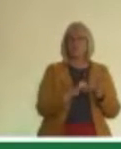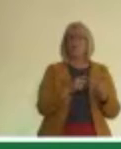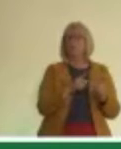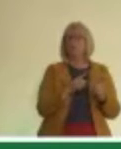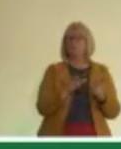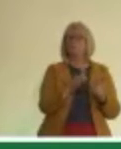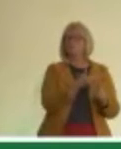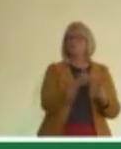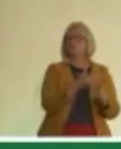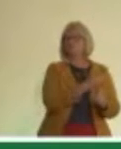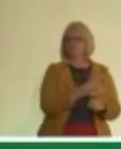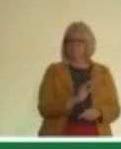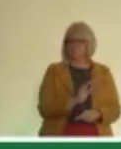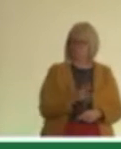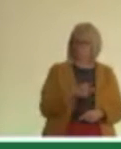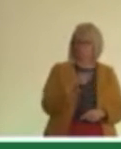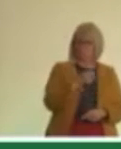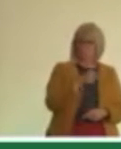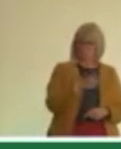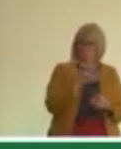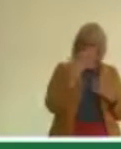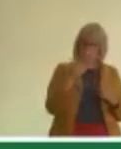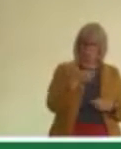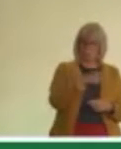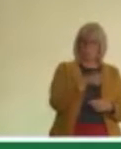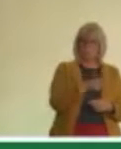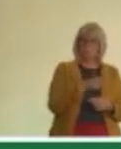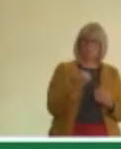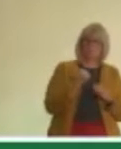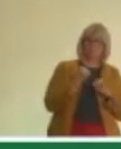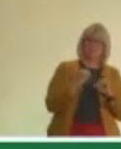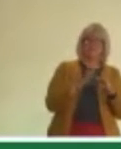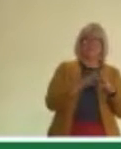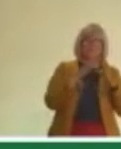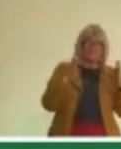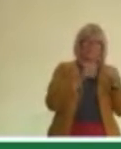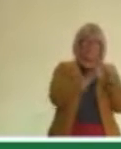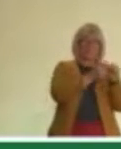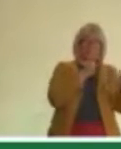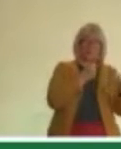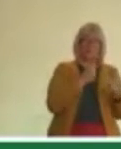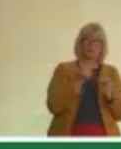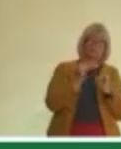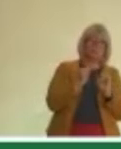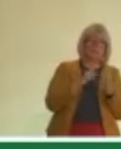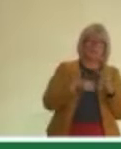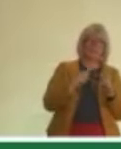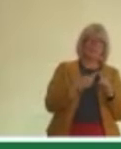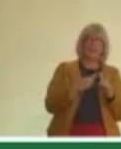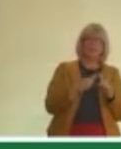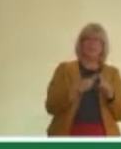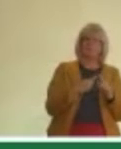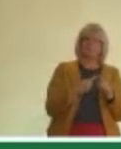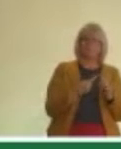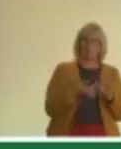free market ideology that protects big corporations, protects tax loopholes, and ultimately stands for the super rich, whilst